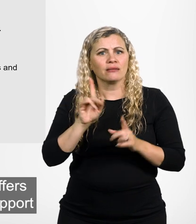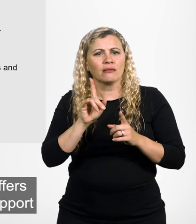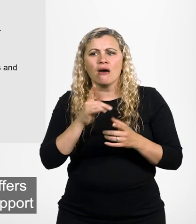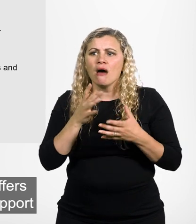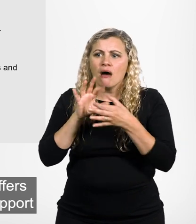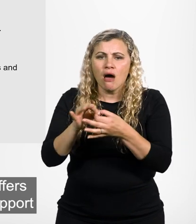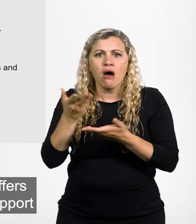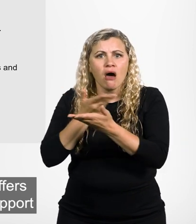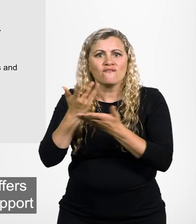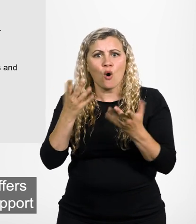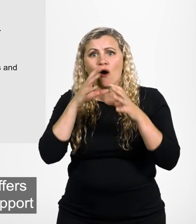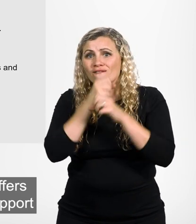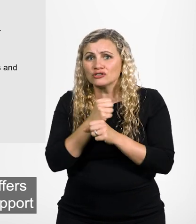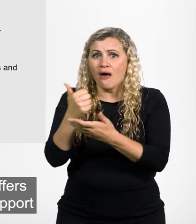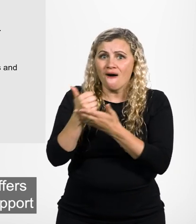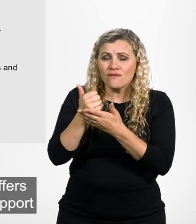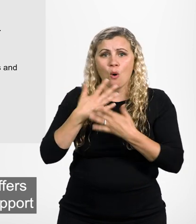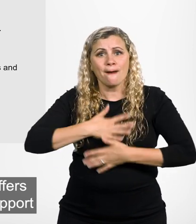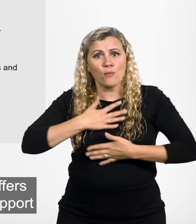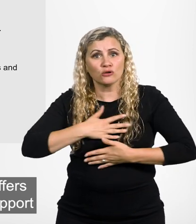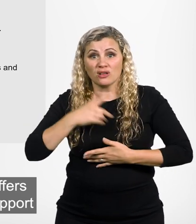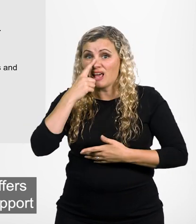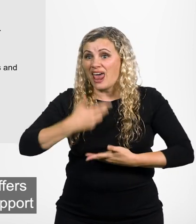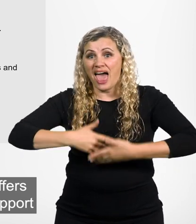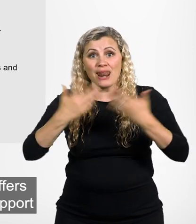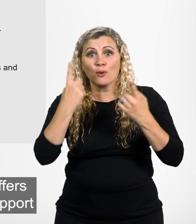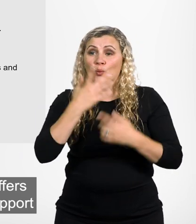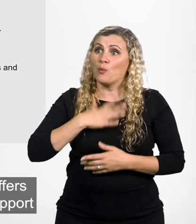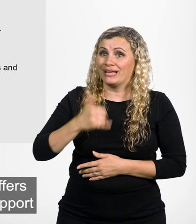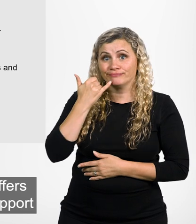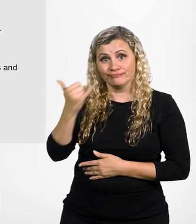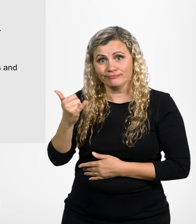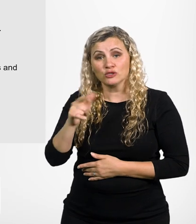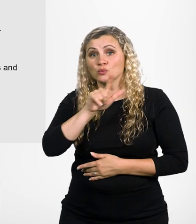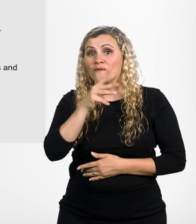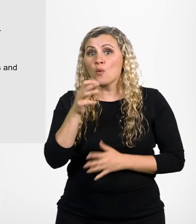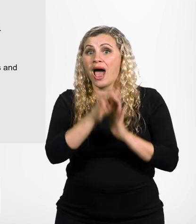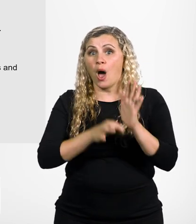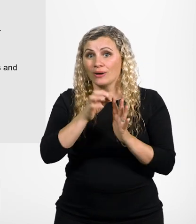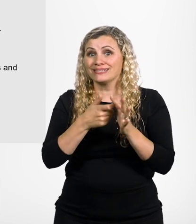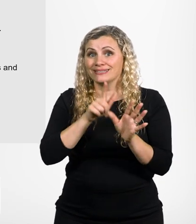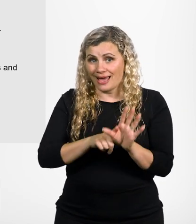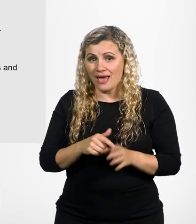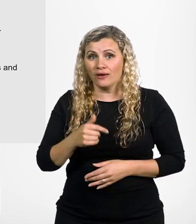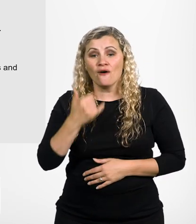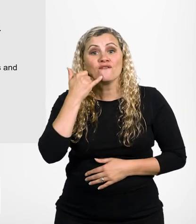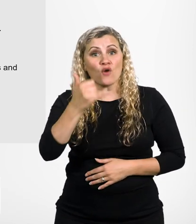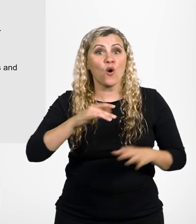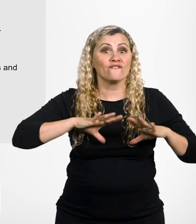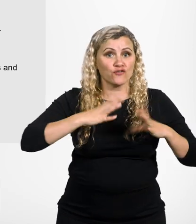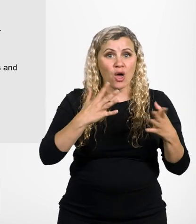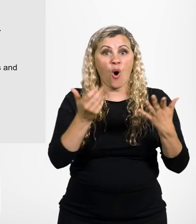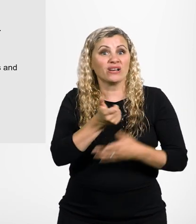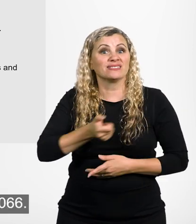call mental health helpline offers confidential advice and emotional support to anyone who may need help 24